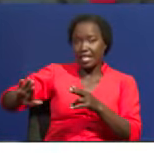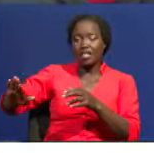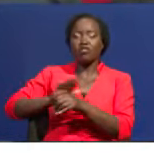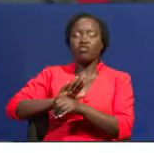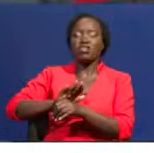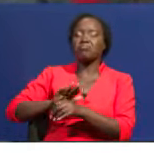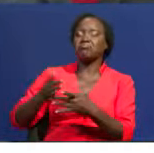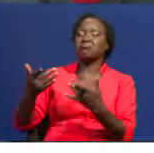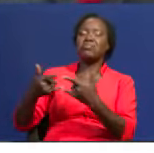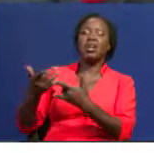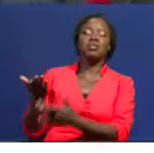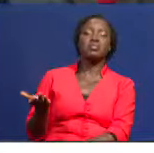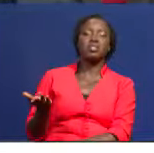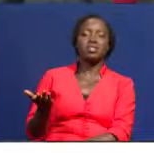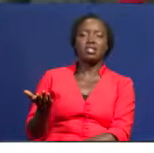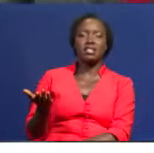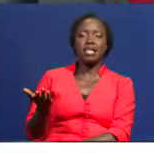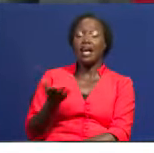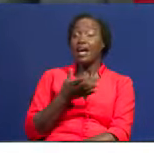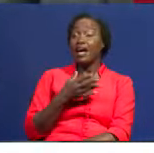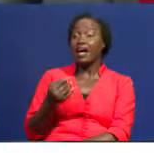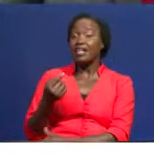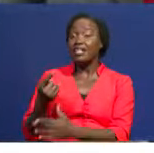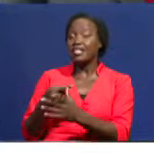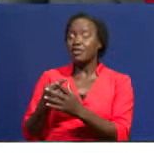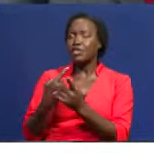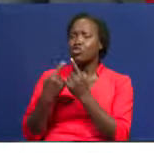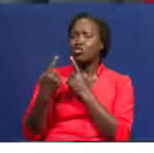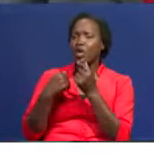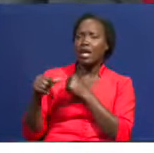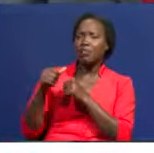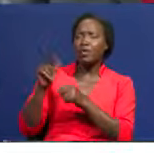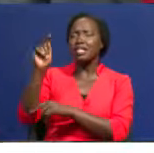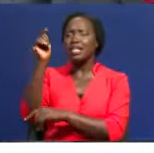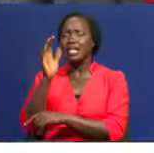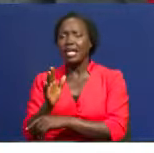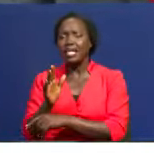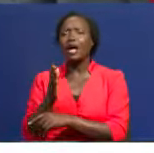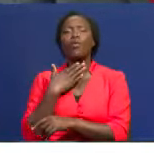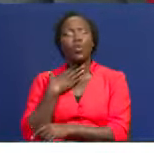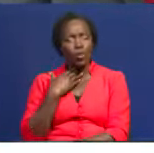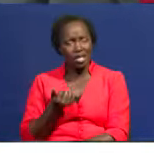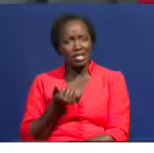rest. And then we just talk about the Kenya we want.